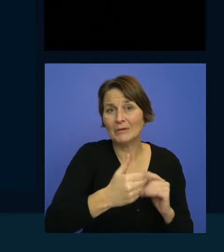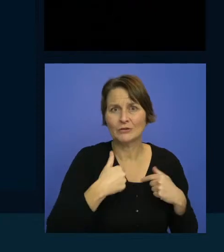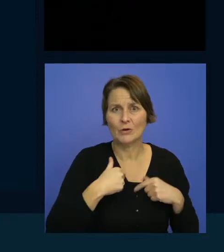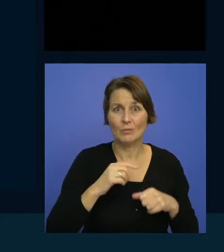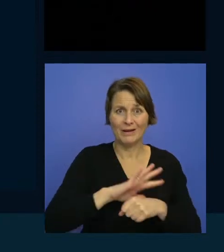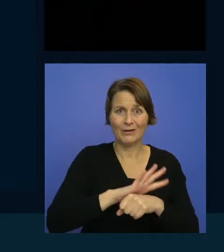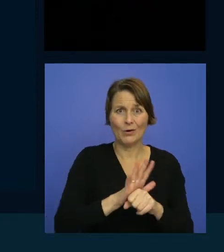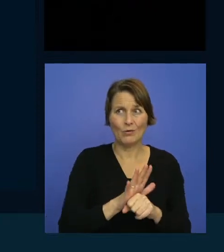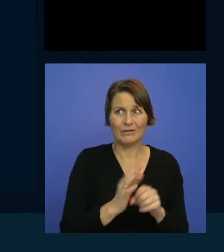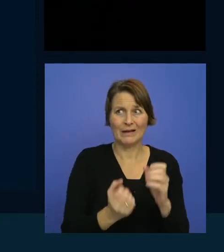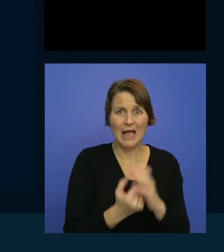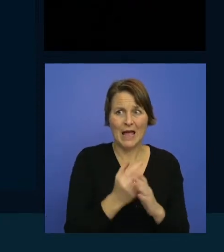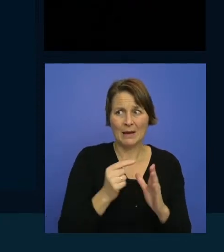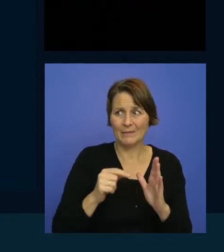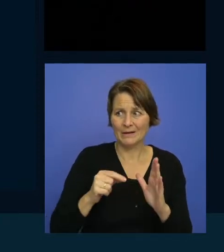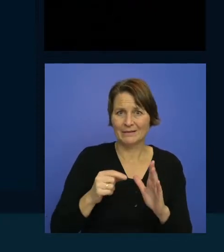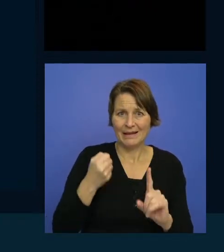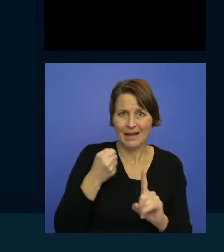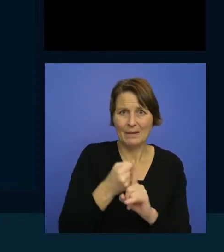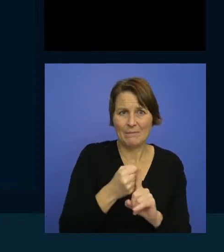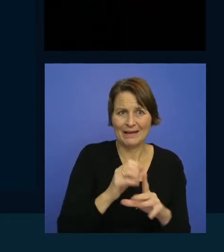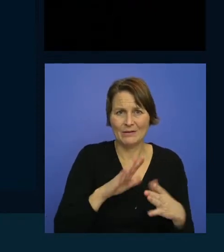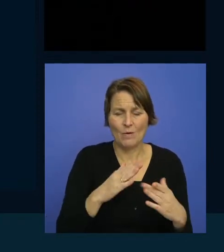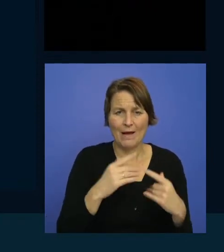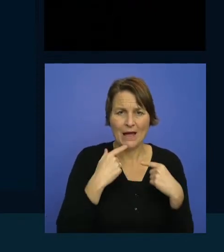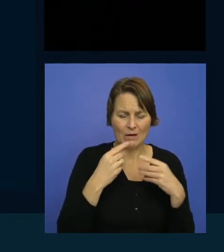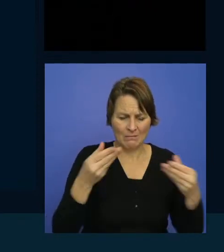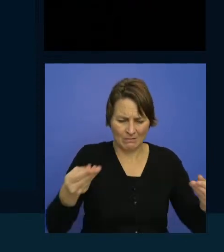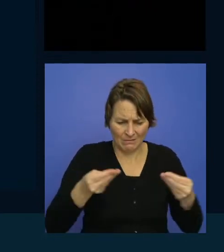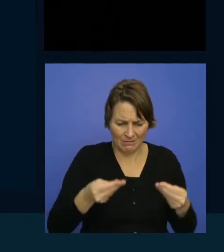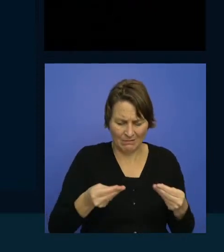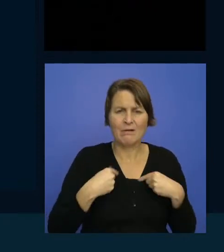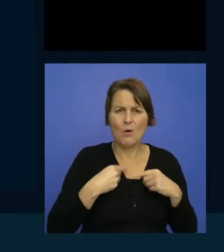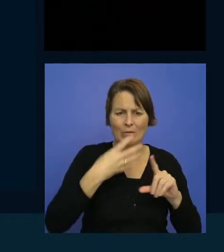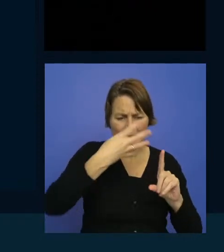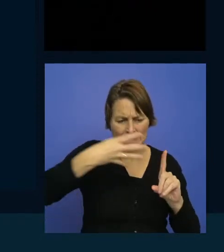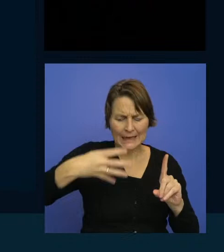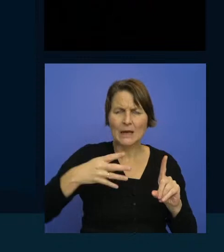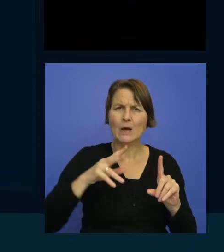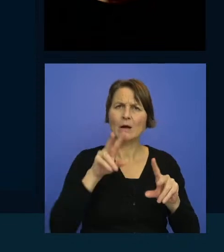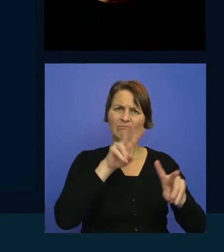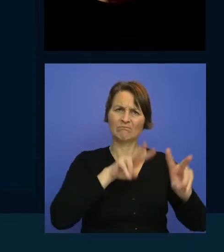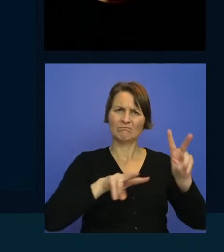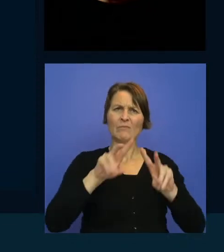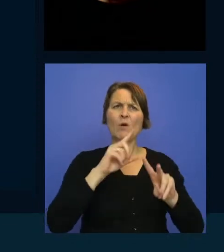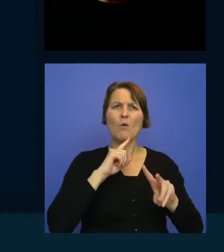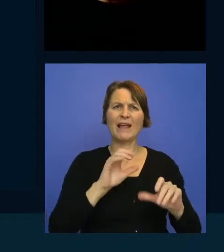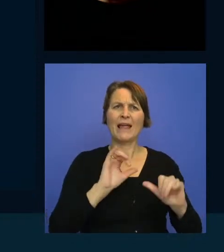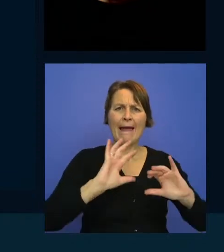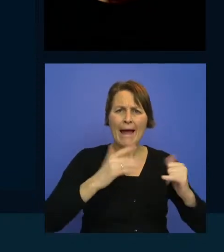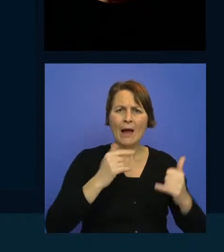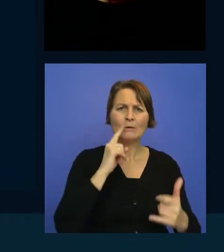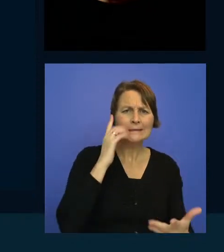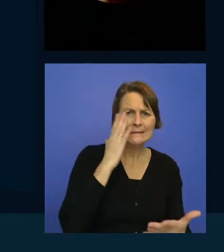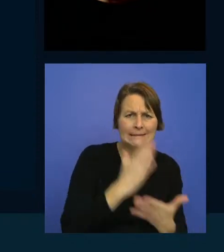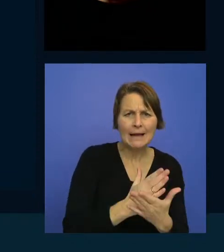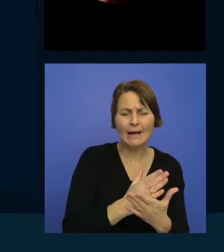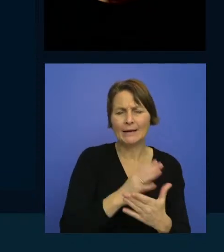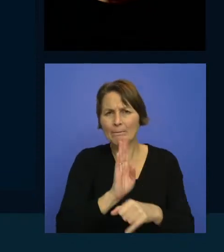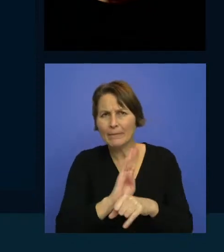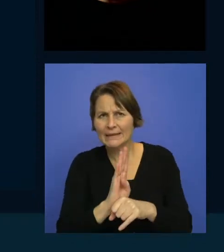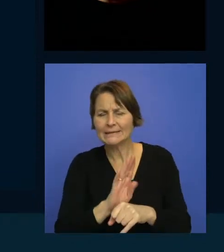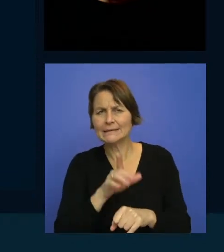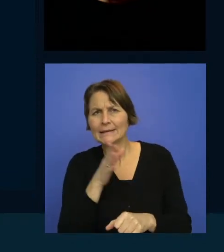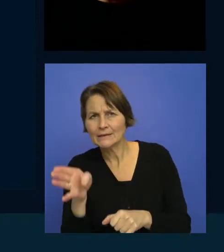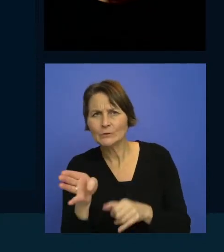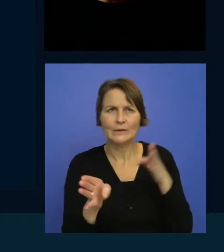what are the best decisions we could make? And having that modern data platform, modern analytics and platform that